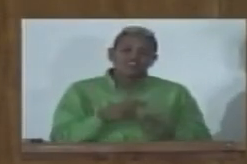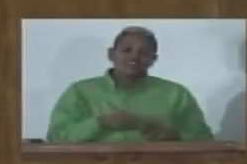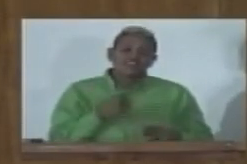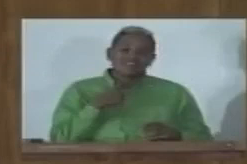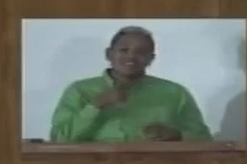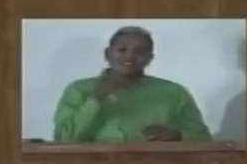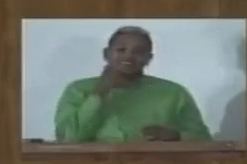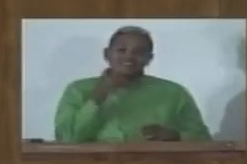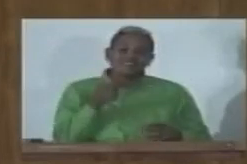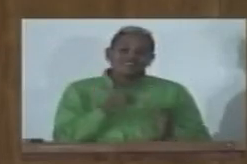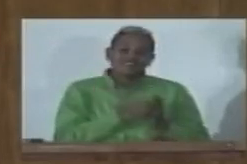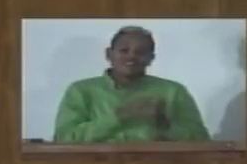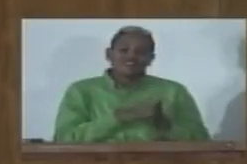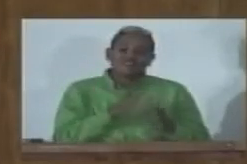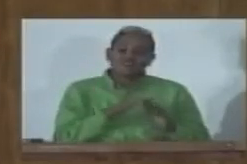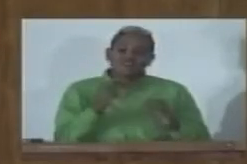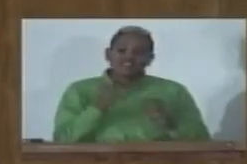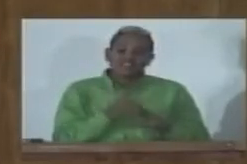week.